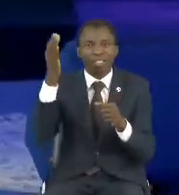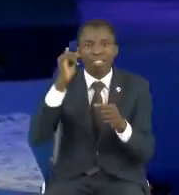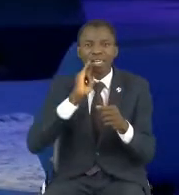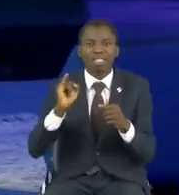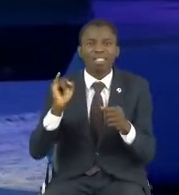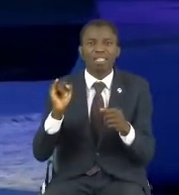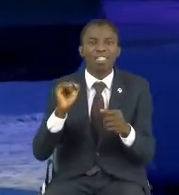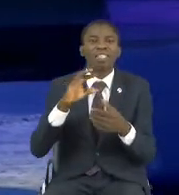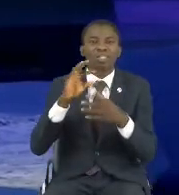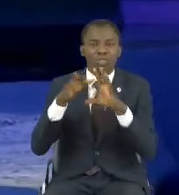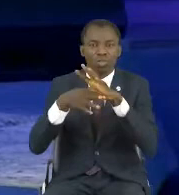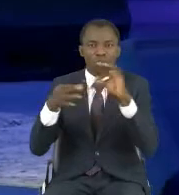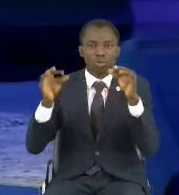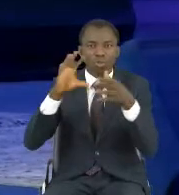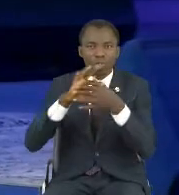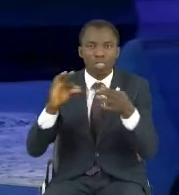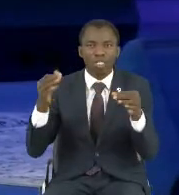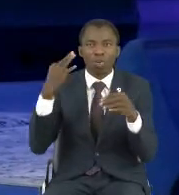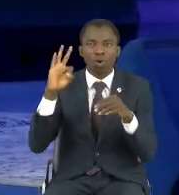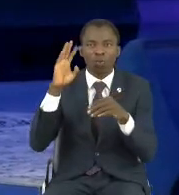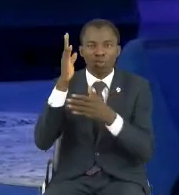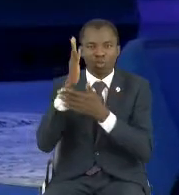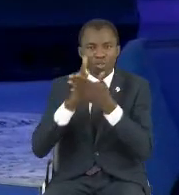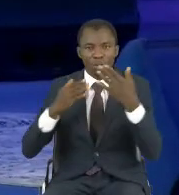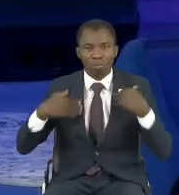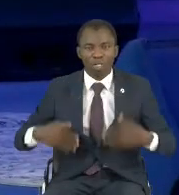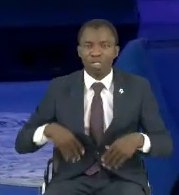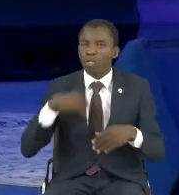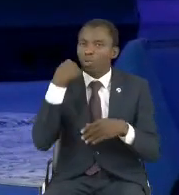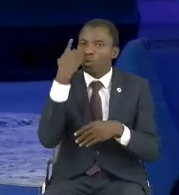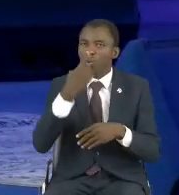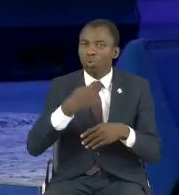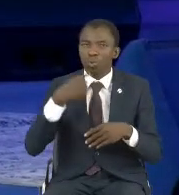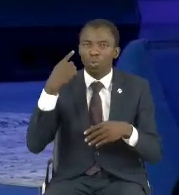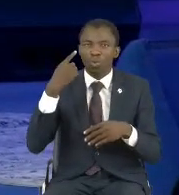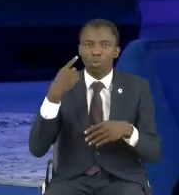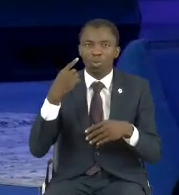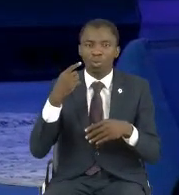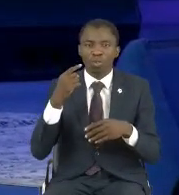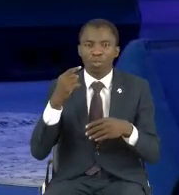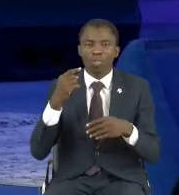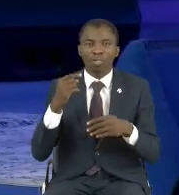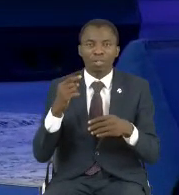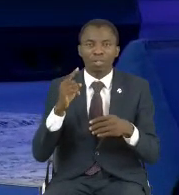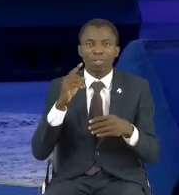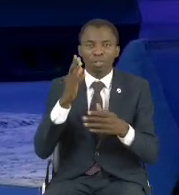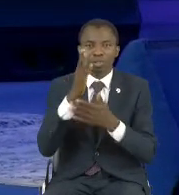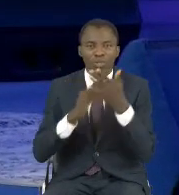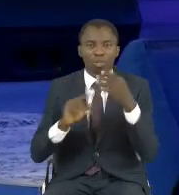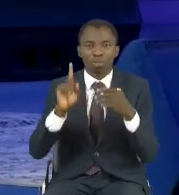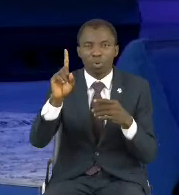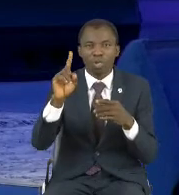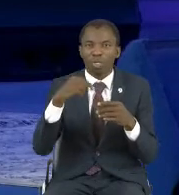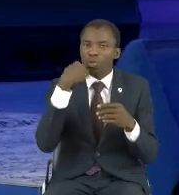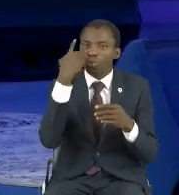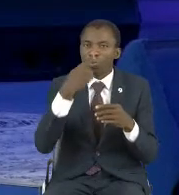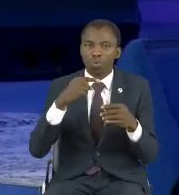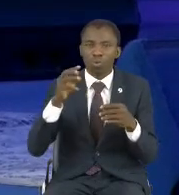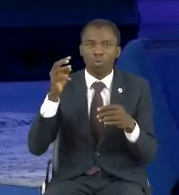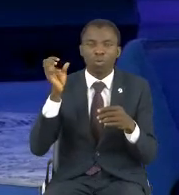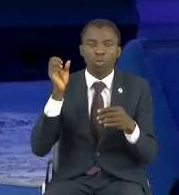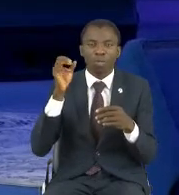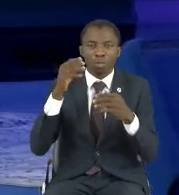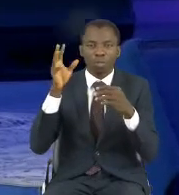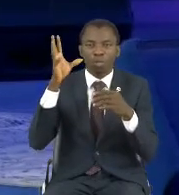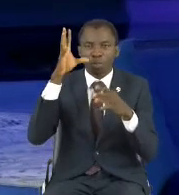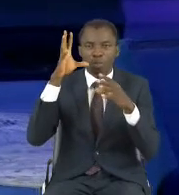somebody who had pity on the slaves. And he went